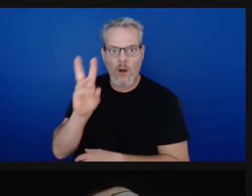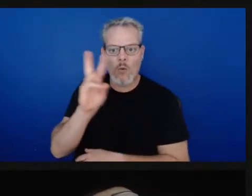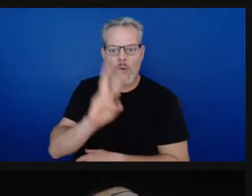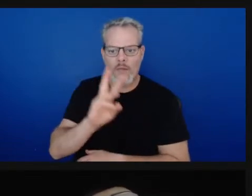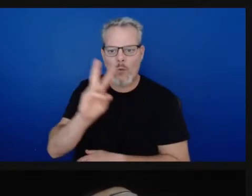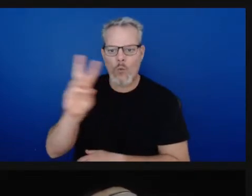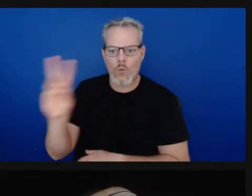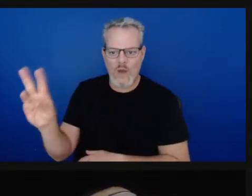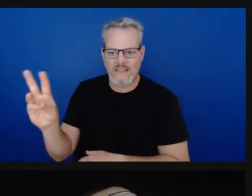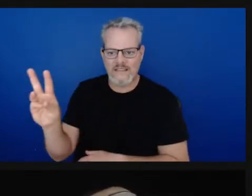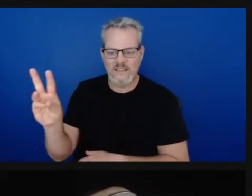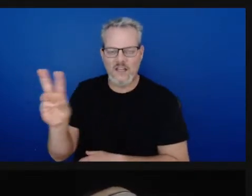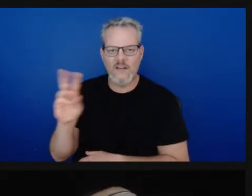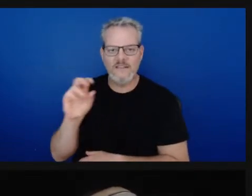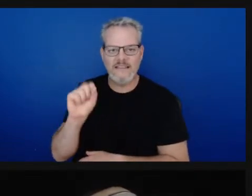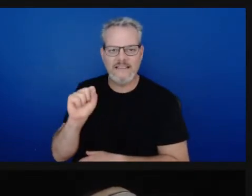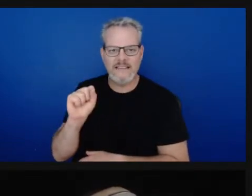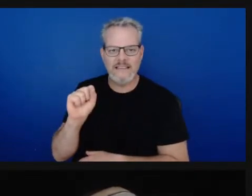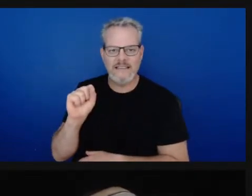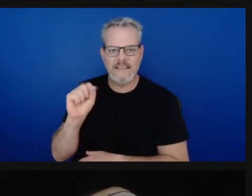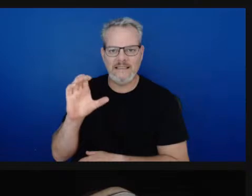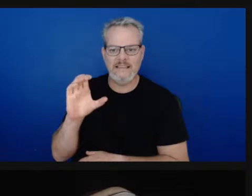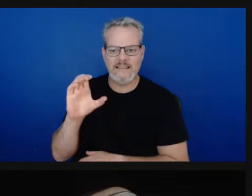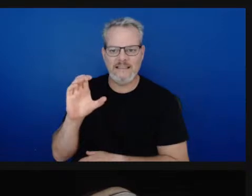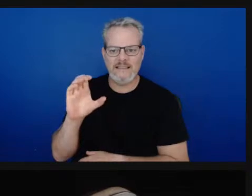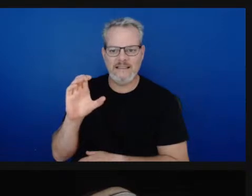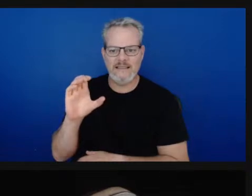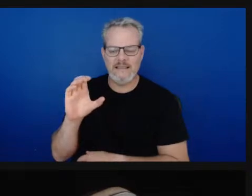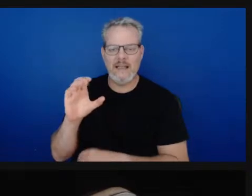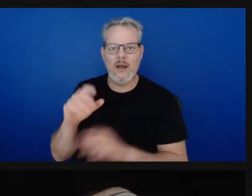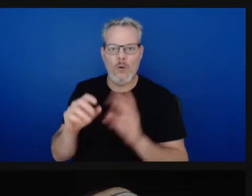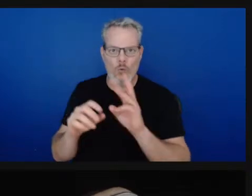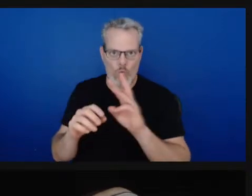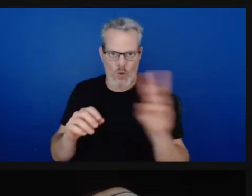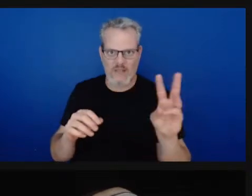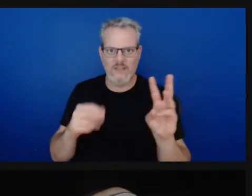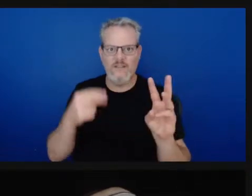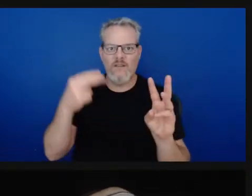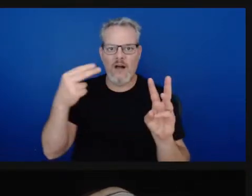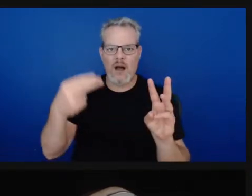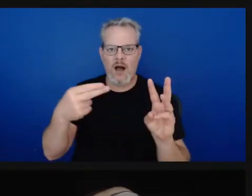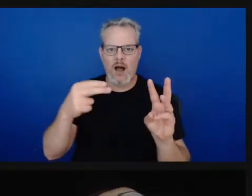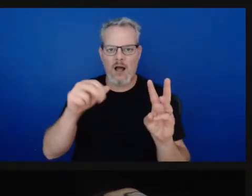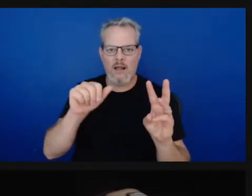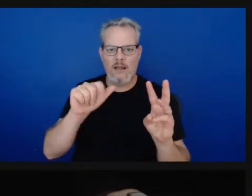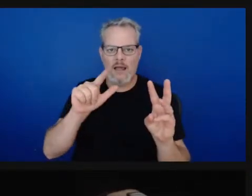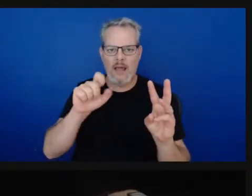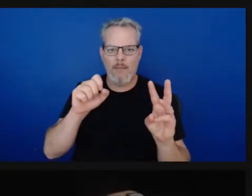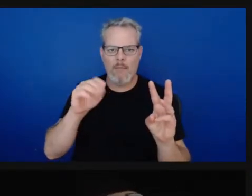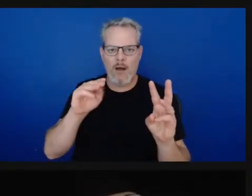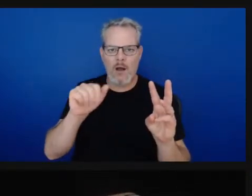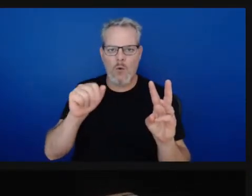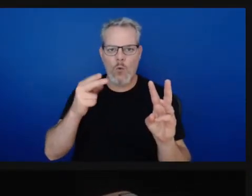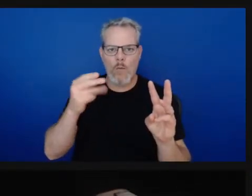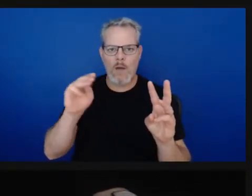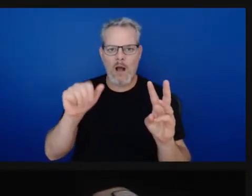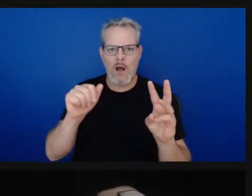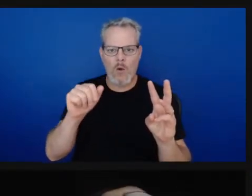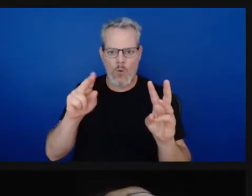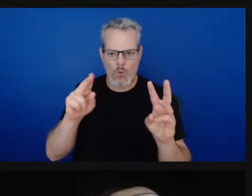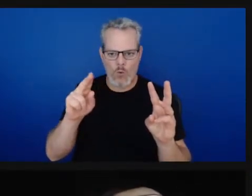the South Caldera chamber, west of the Halemaʻumaʻu chamber, and somewhat in between the